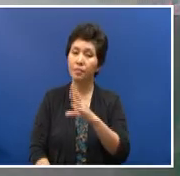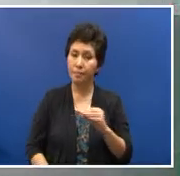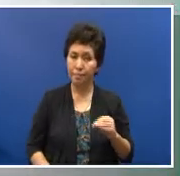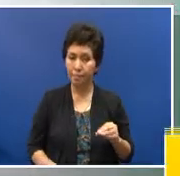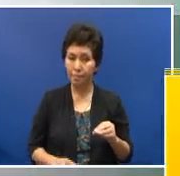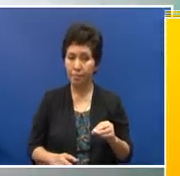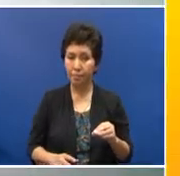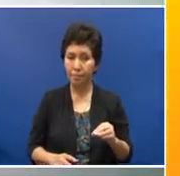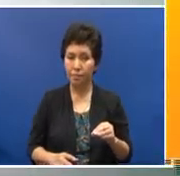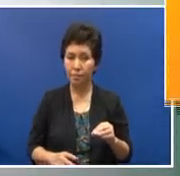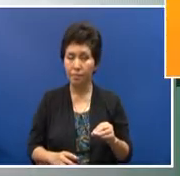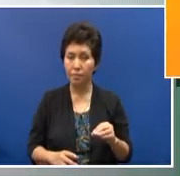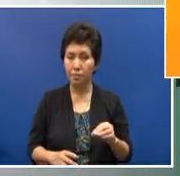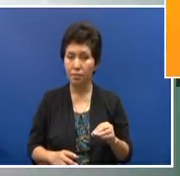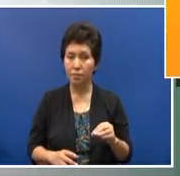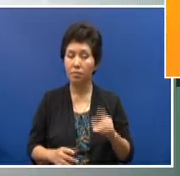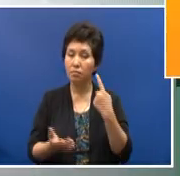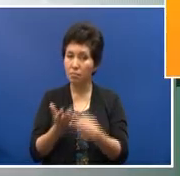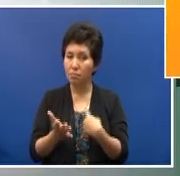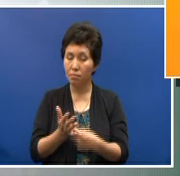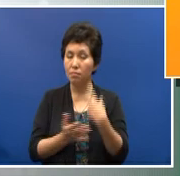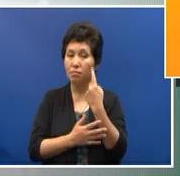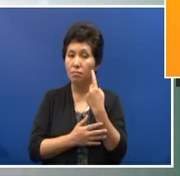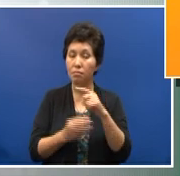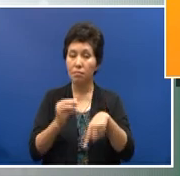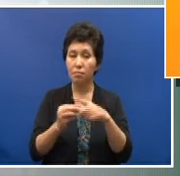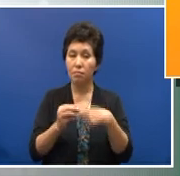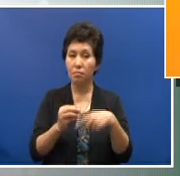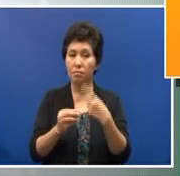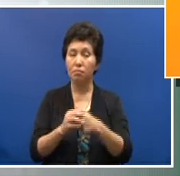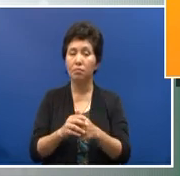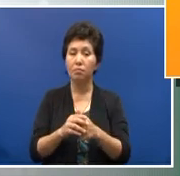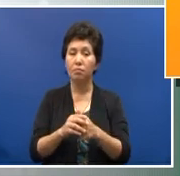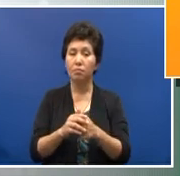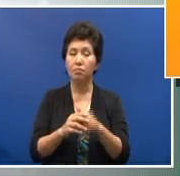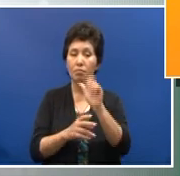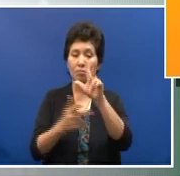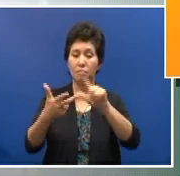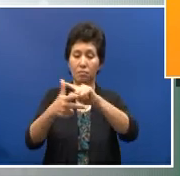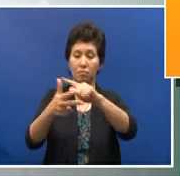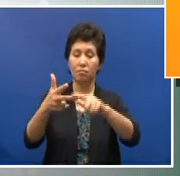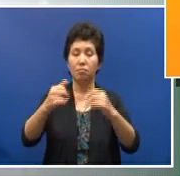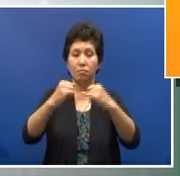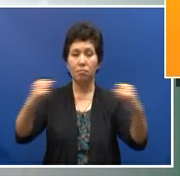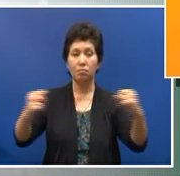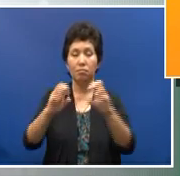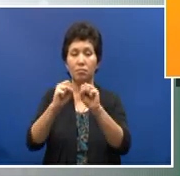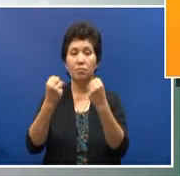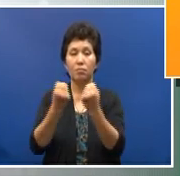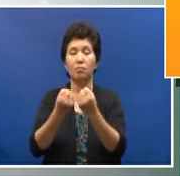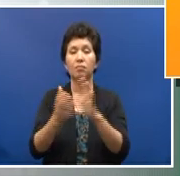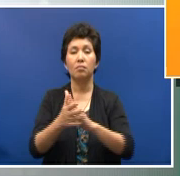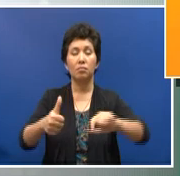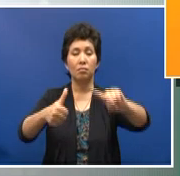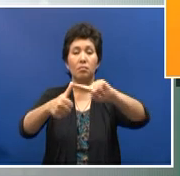And then, okay, we have discussed just now about the 3 types of societies. Okay, the